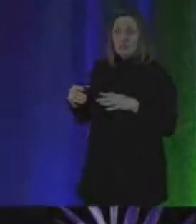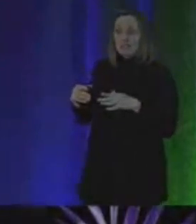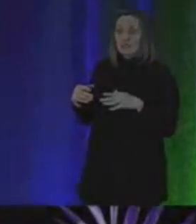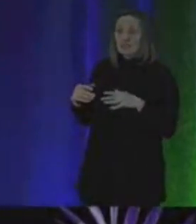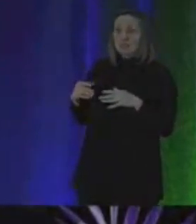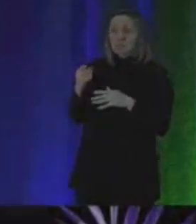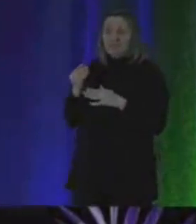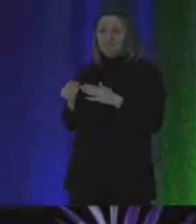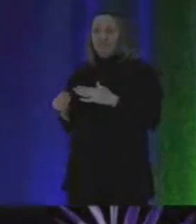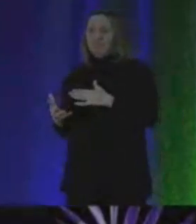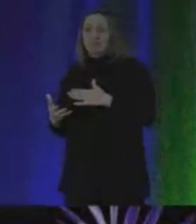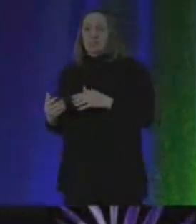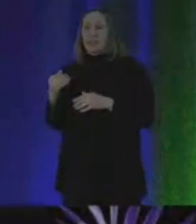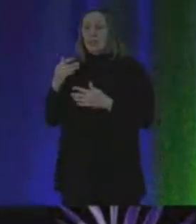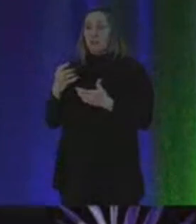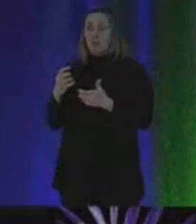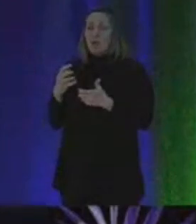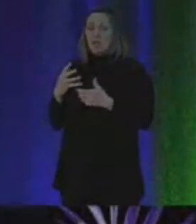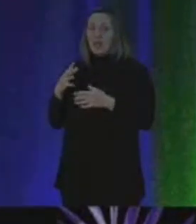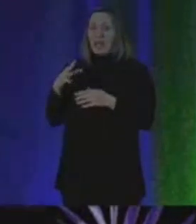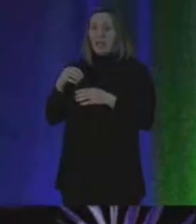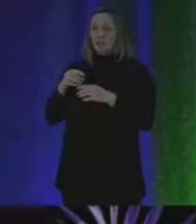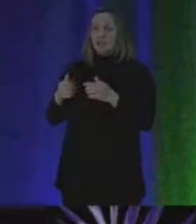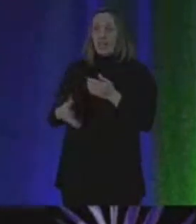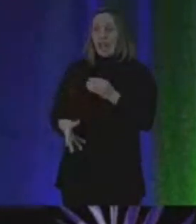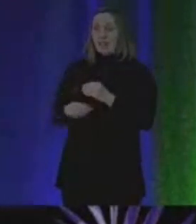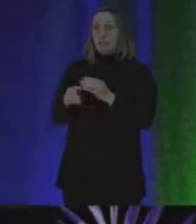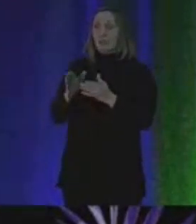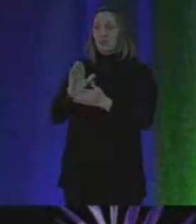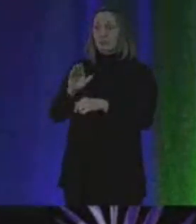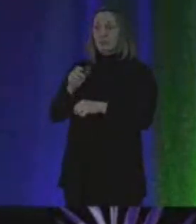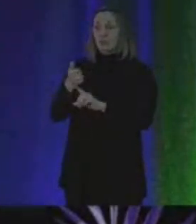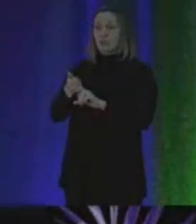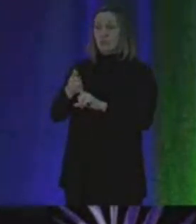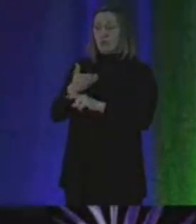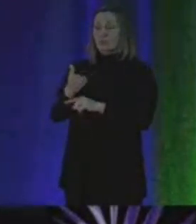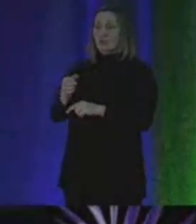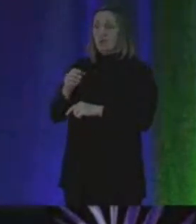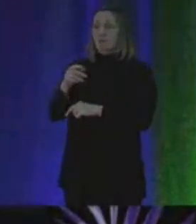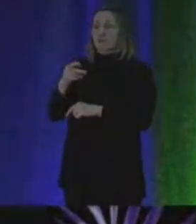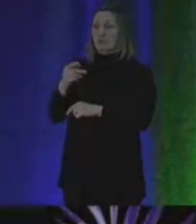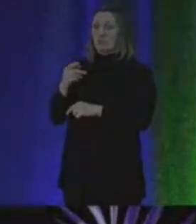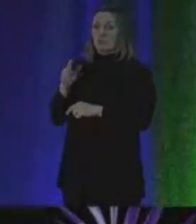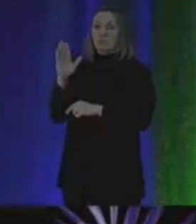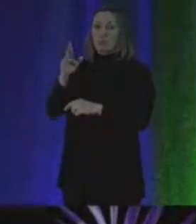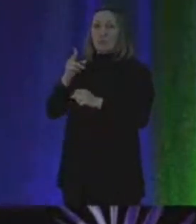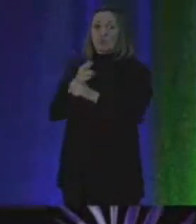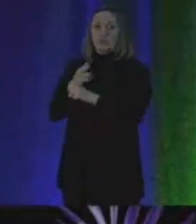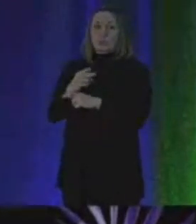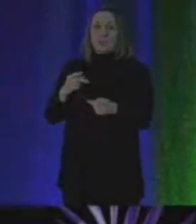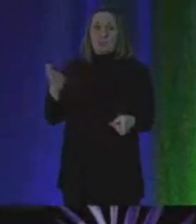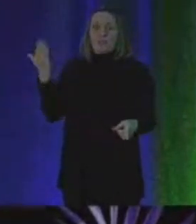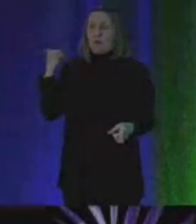you want to add your own stuff to DevTools, you use the user timings API, and it's magnificent. Can I see a show of hands who's ever used this?